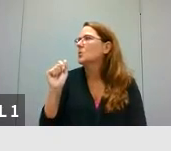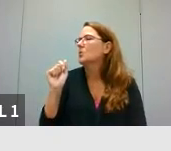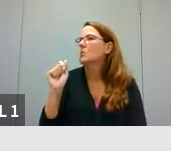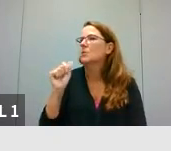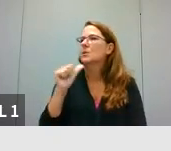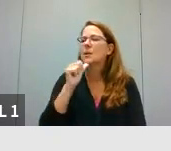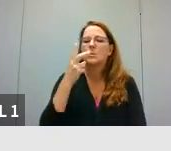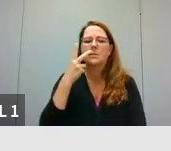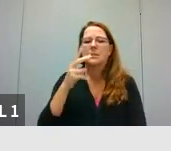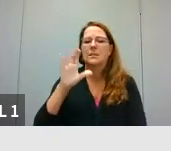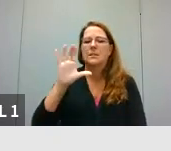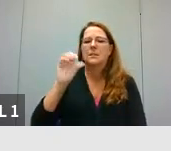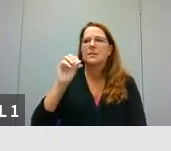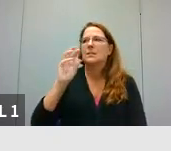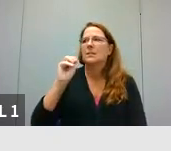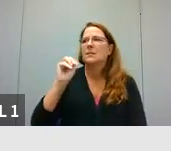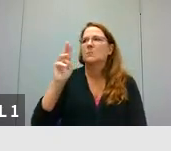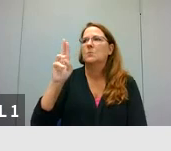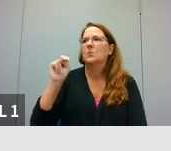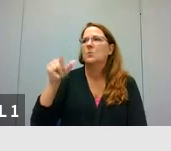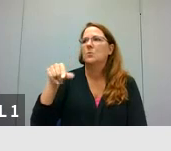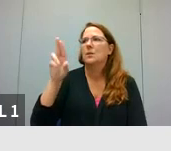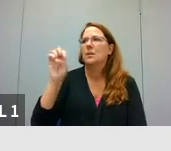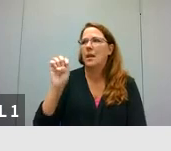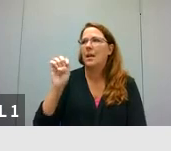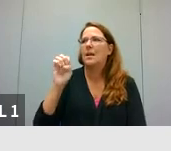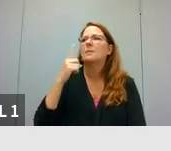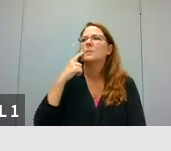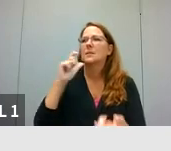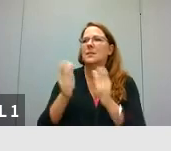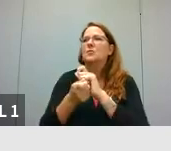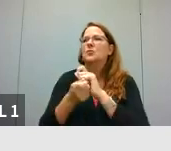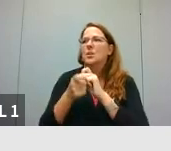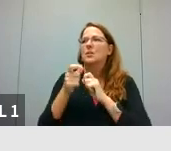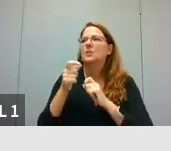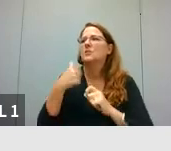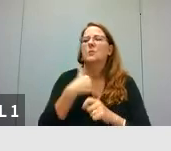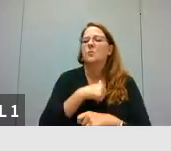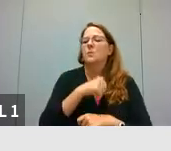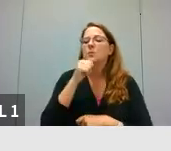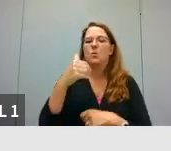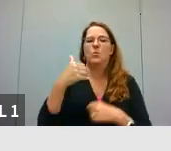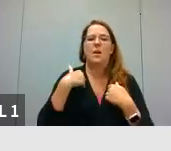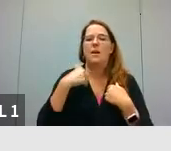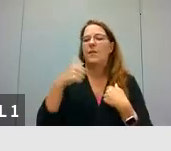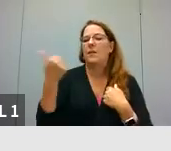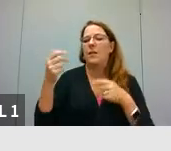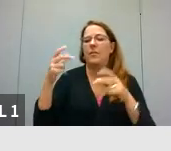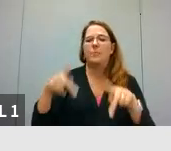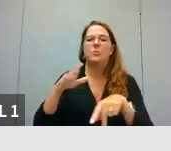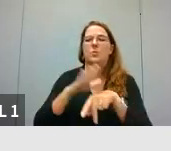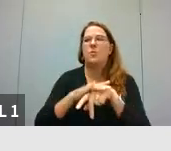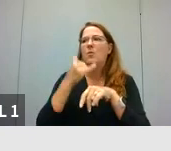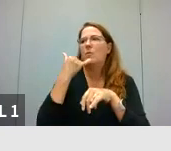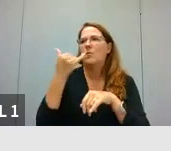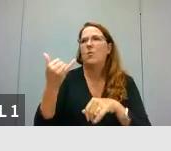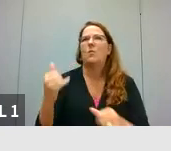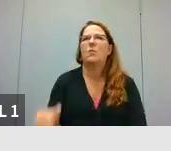on here anymore. Yeah. Oh, well, that's because I changed them. So we don't have another person on the call.